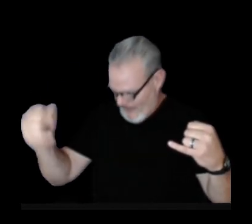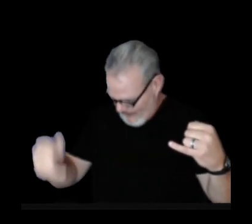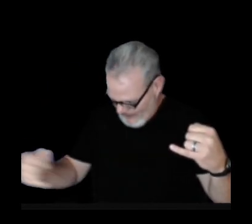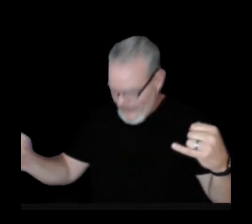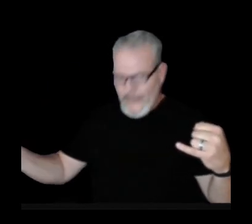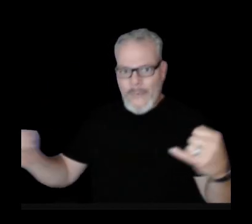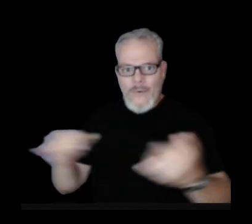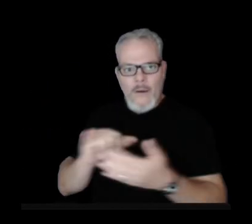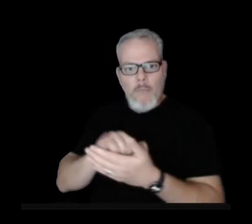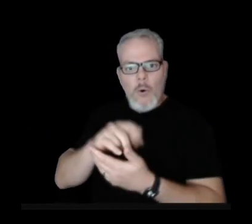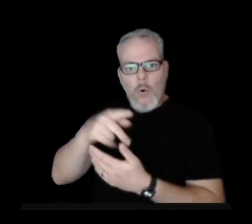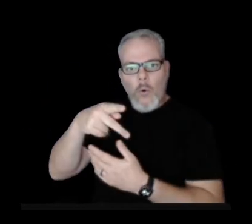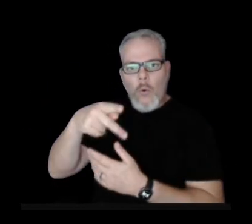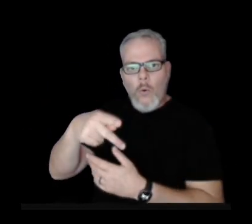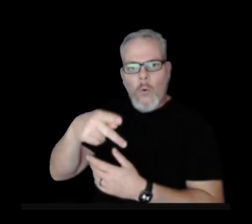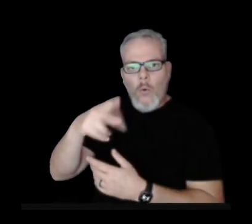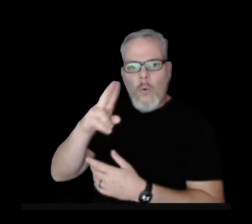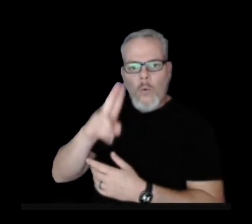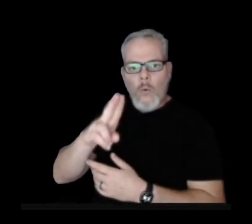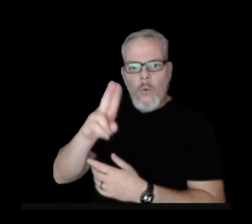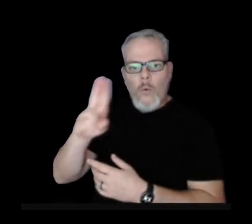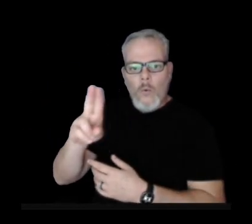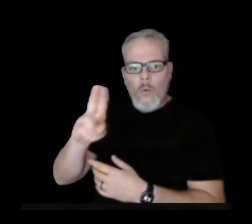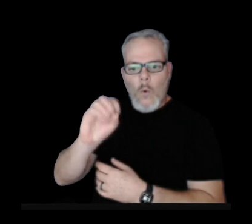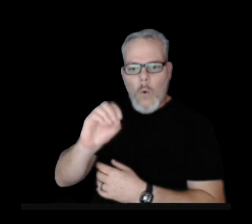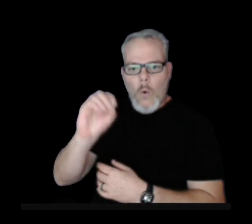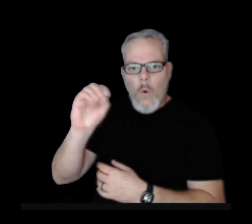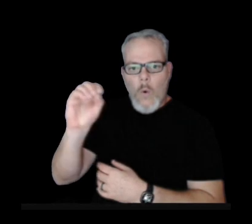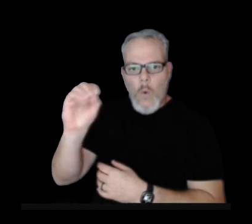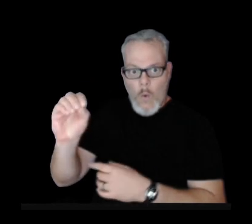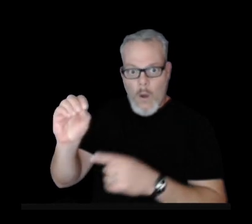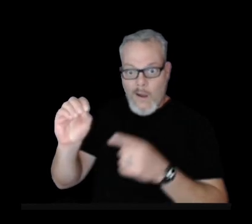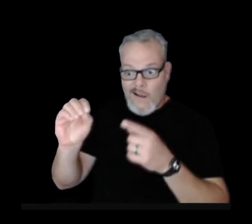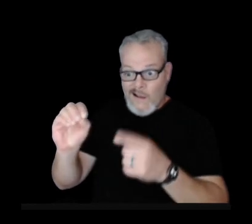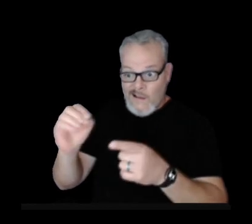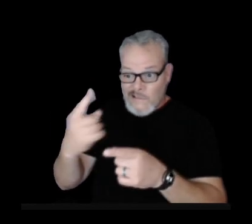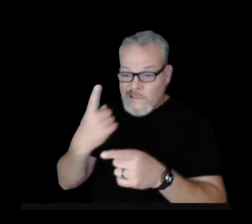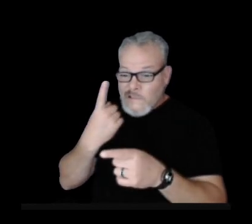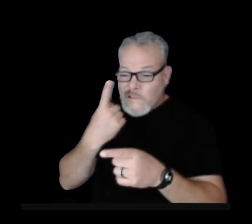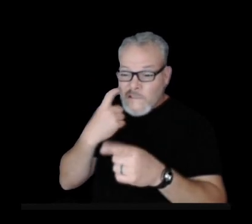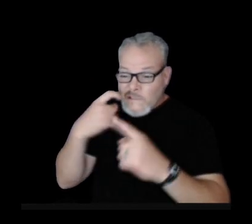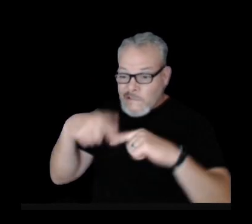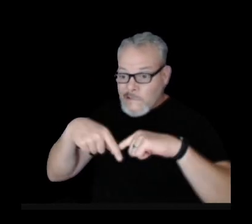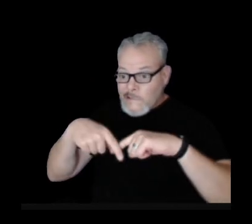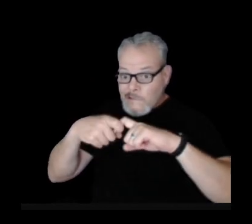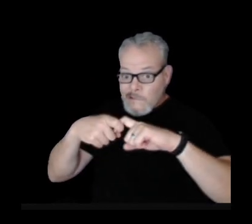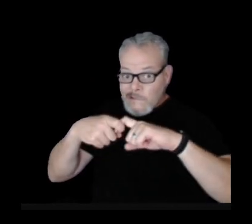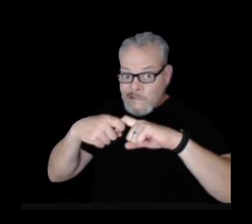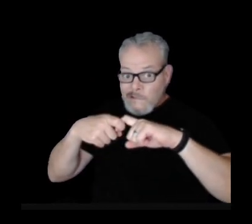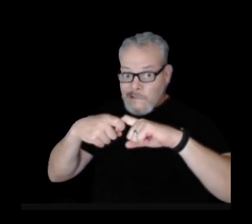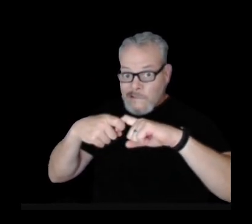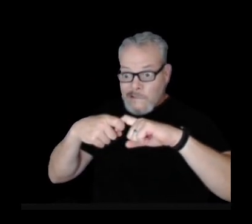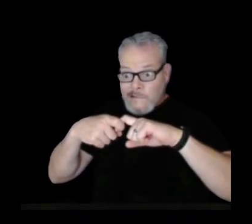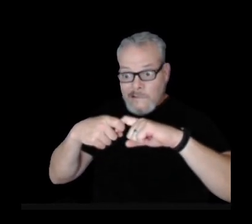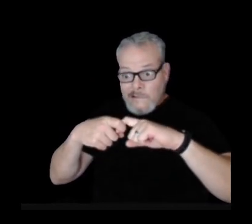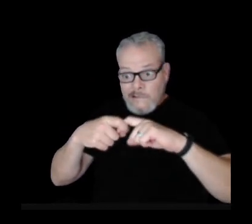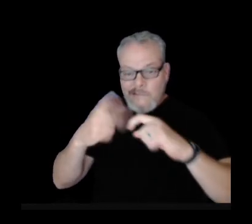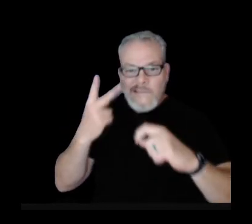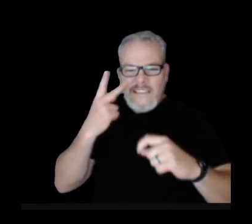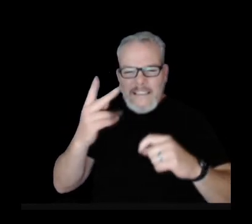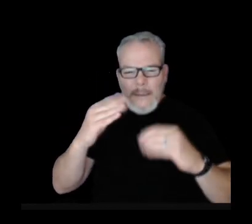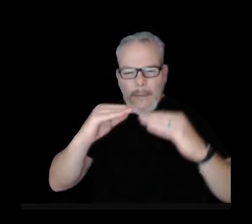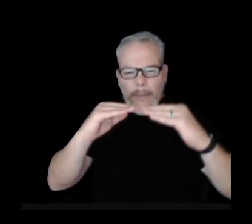Zone, which just since that pause began has started to show a slight turnaround, a very, very